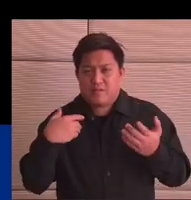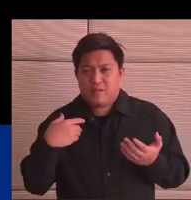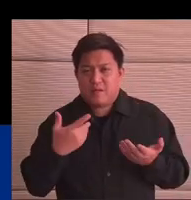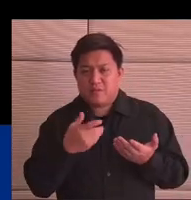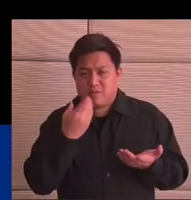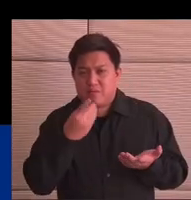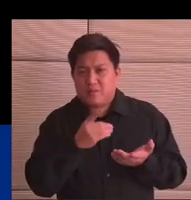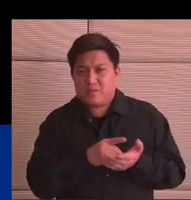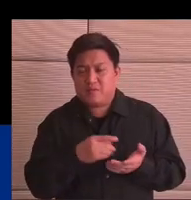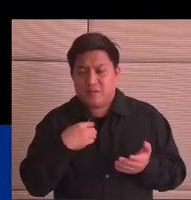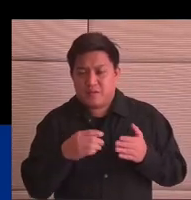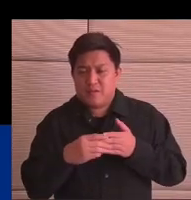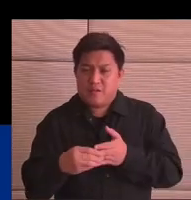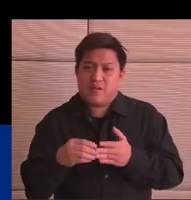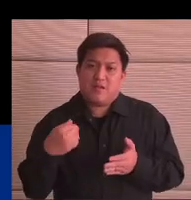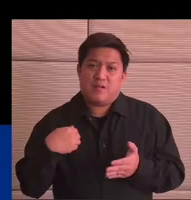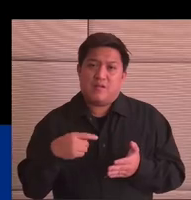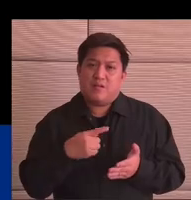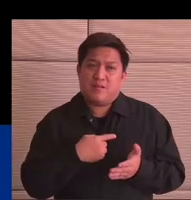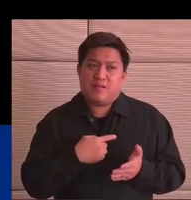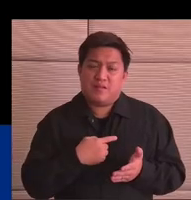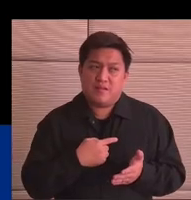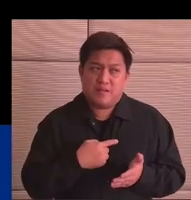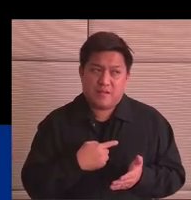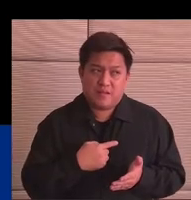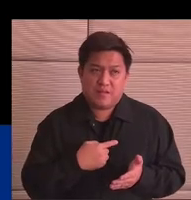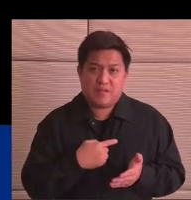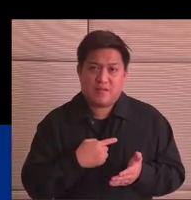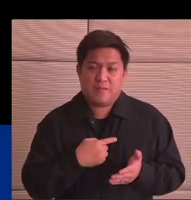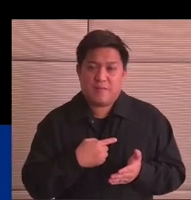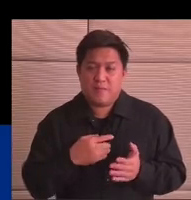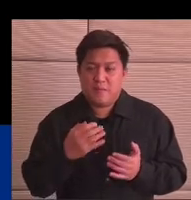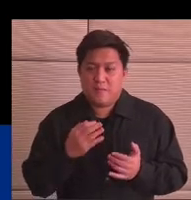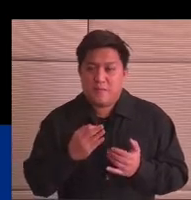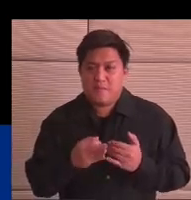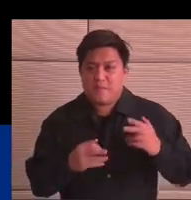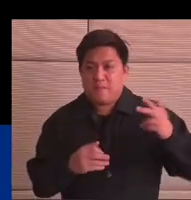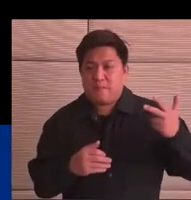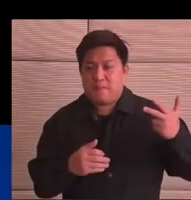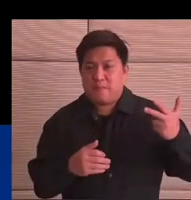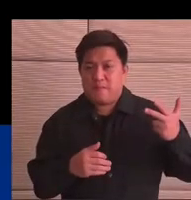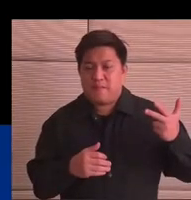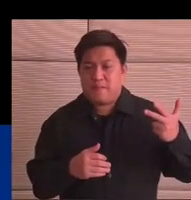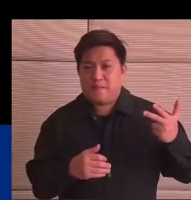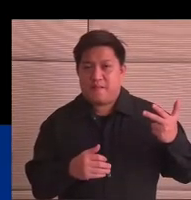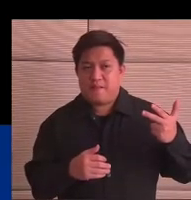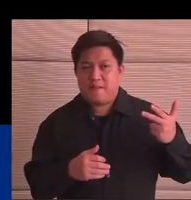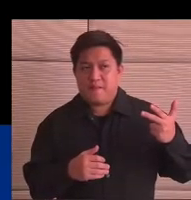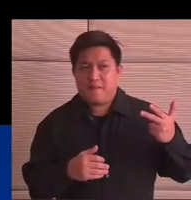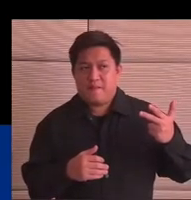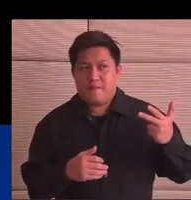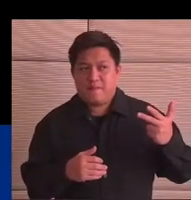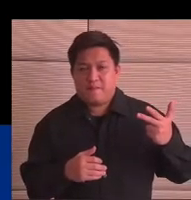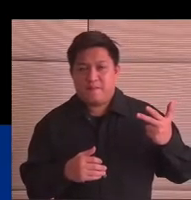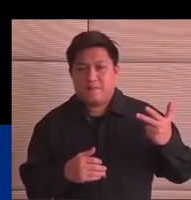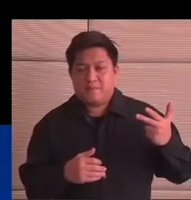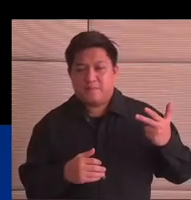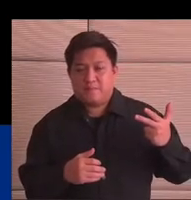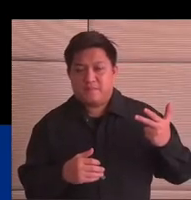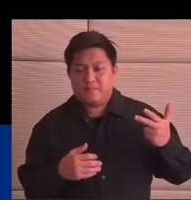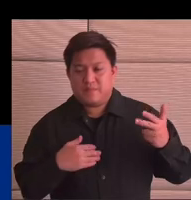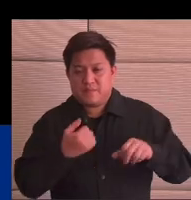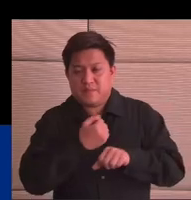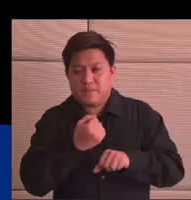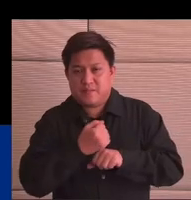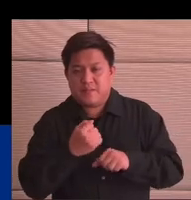document to guide our efforts in that. And finally, on the third aspect, third recommendation, this is on the strengthening resilience